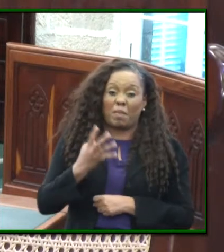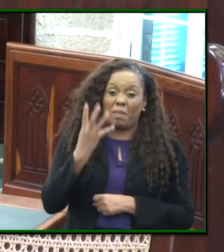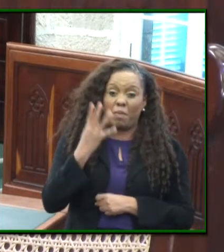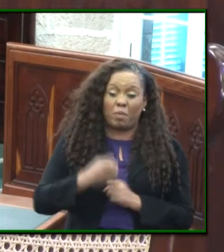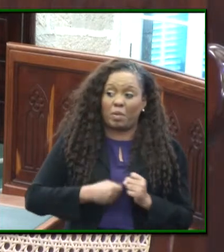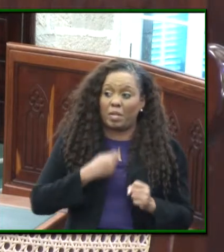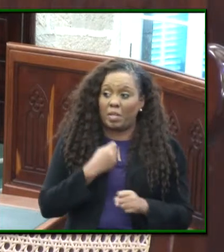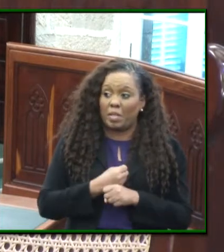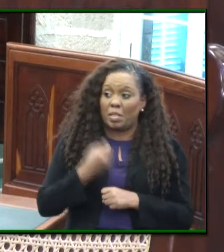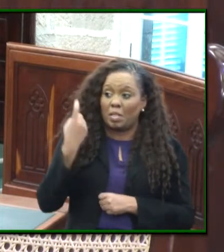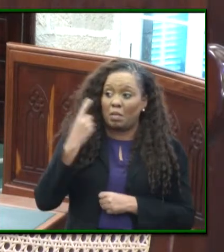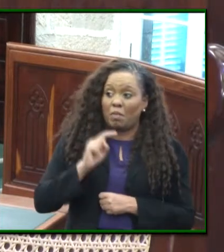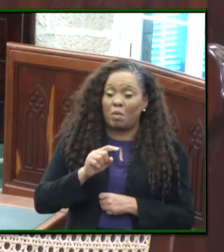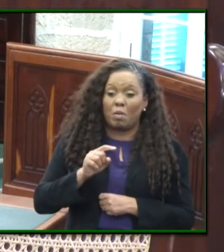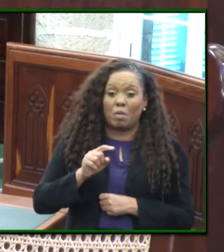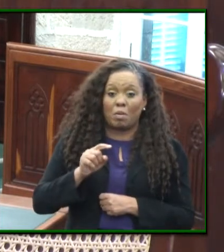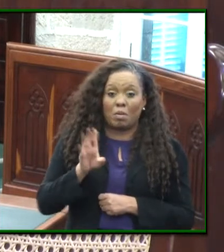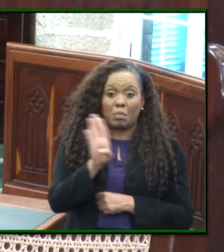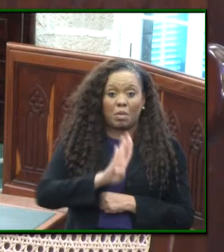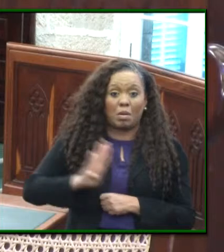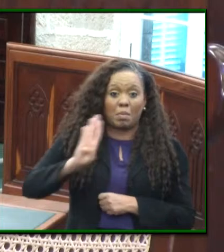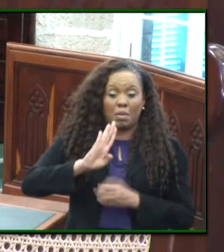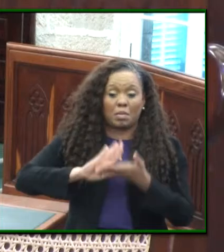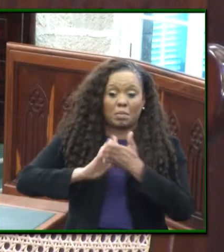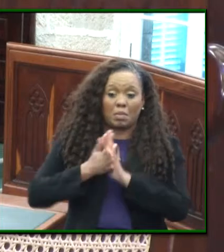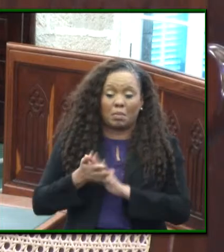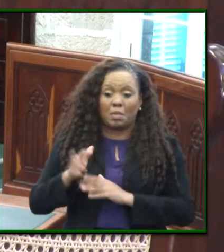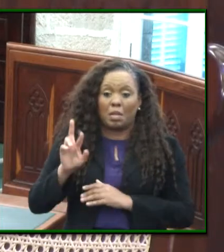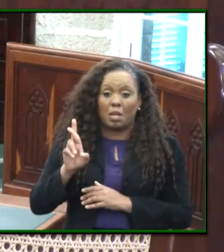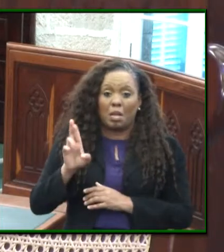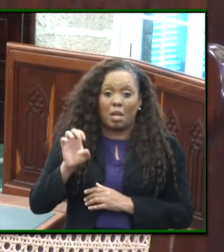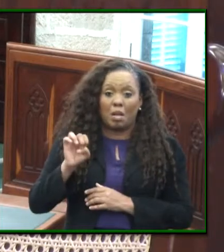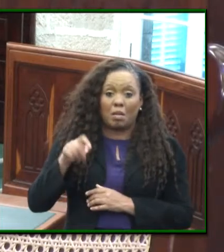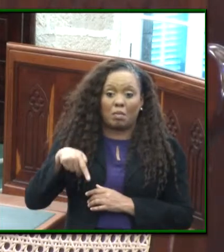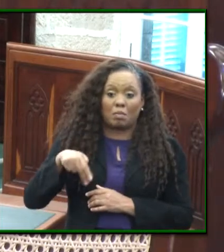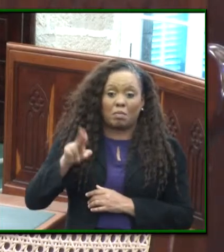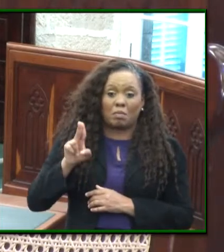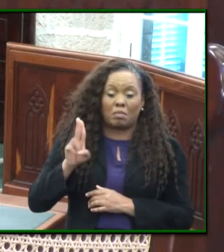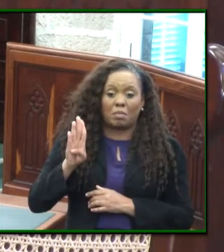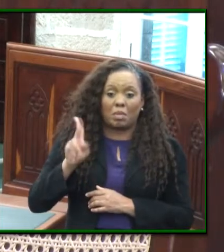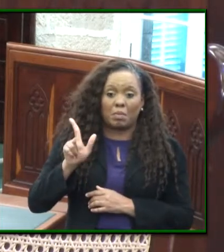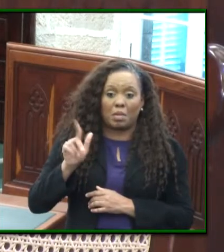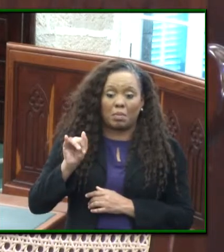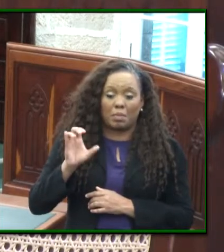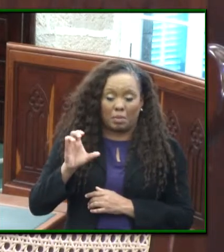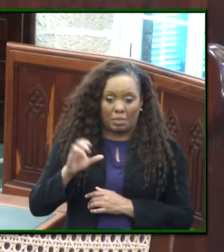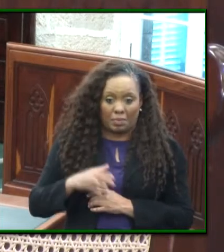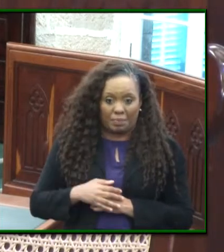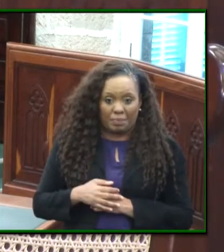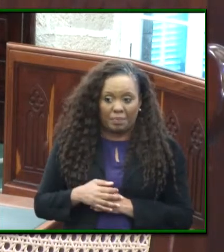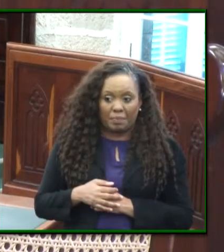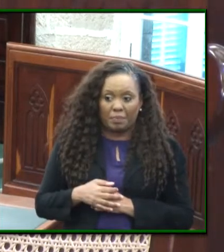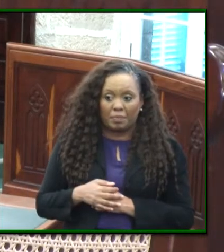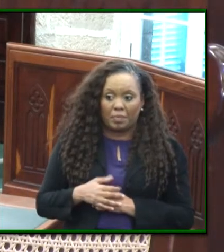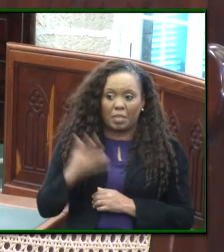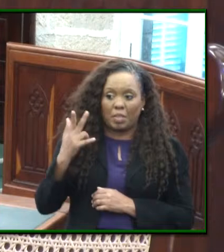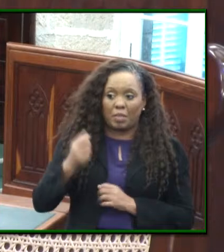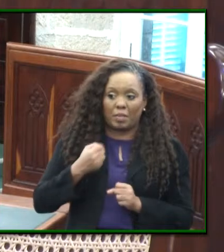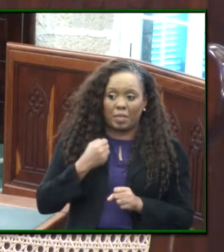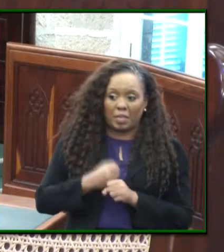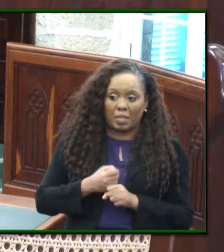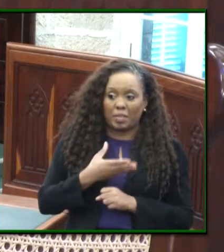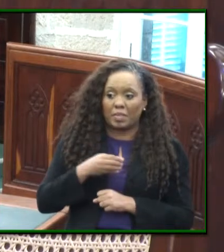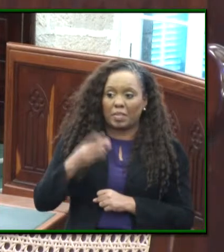I said it's into its 4th year because I think it is 3 years, 3 months